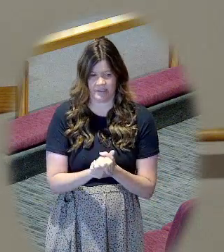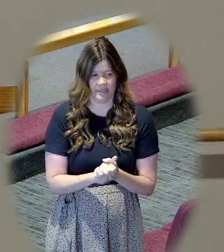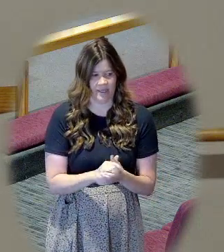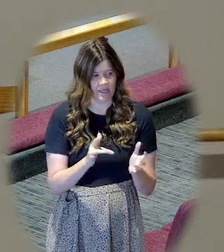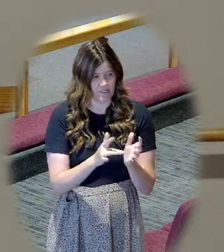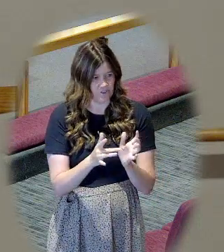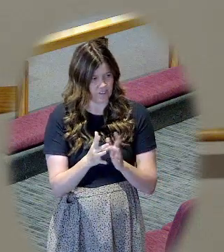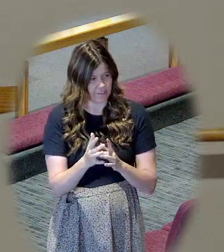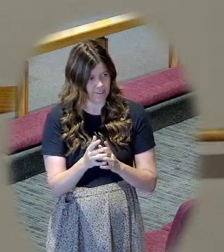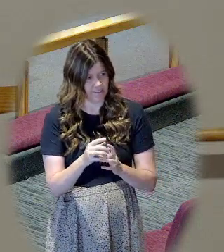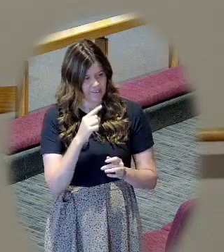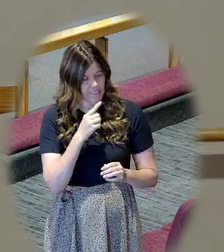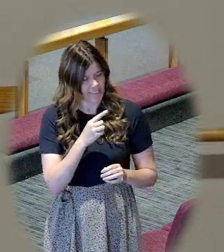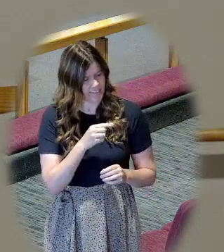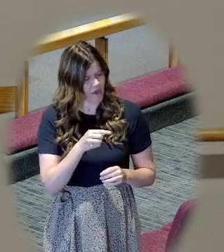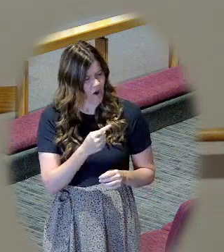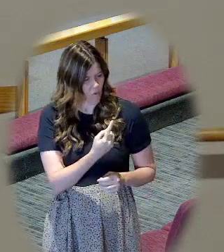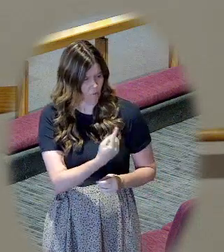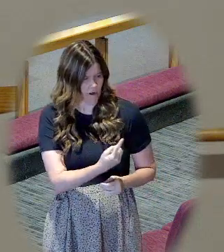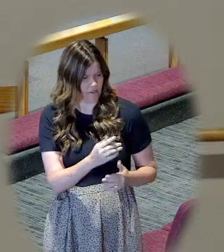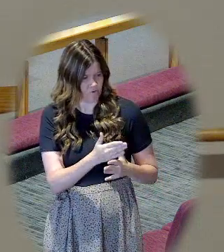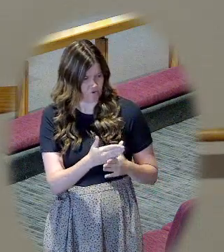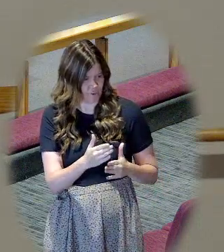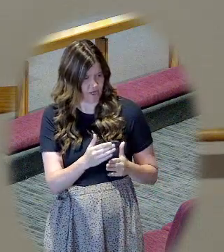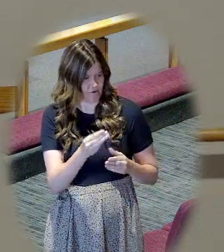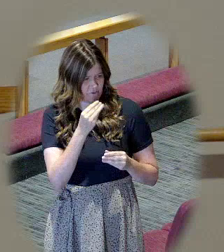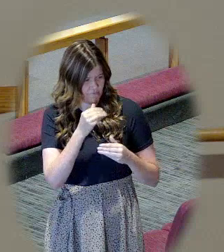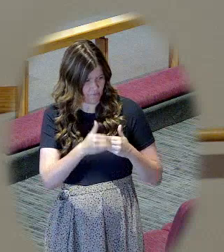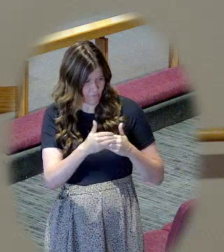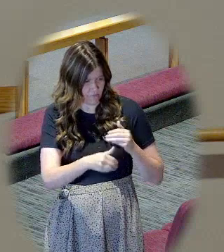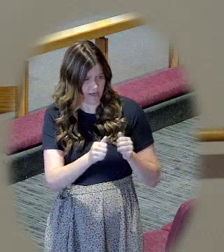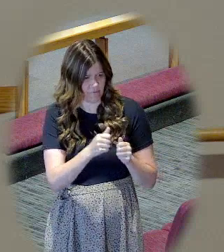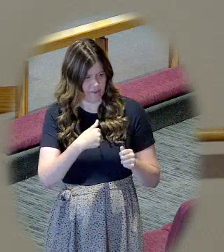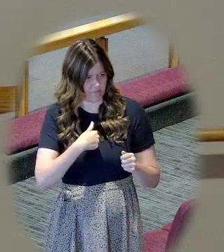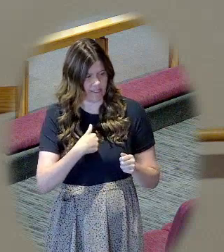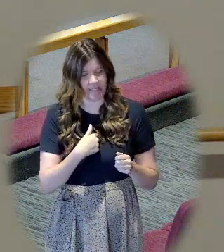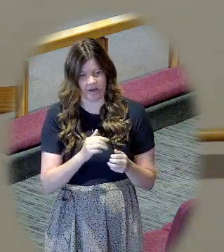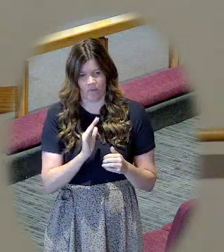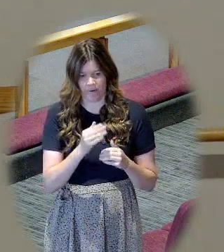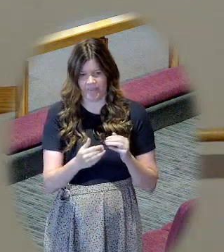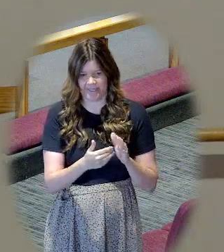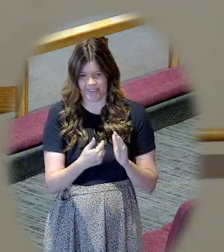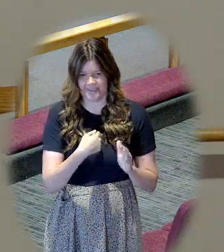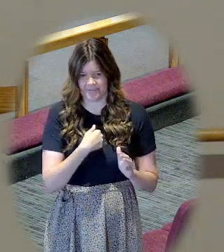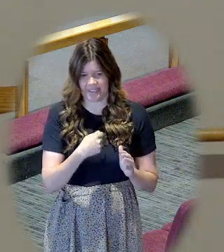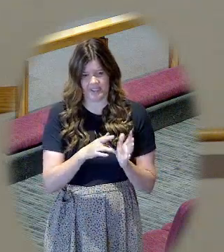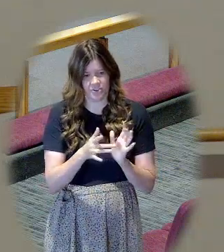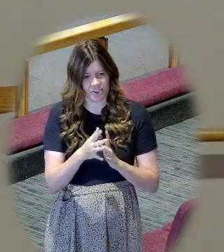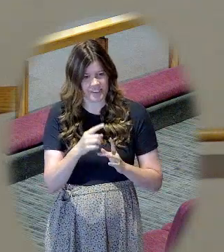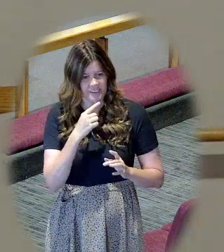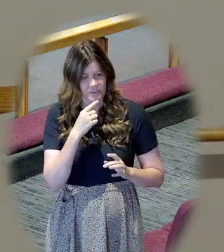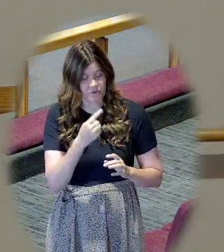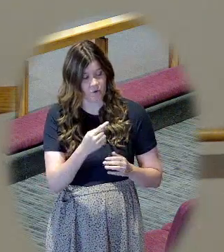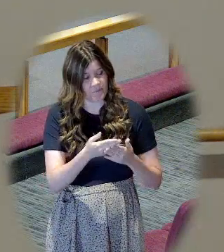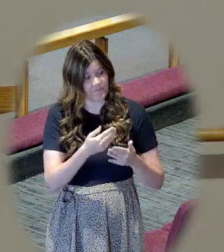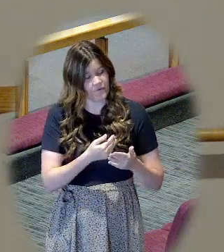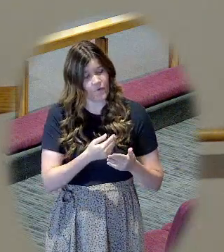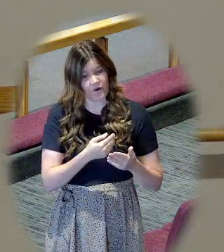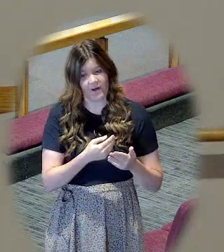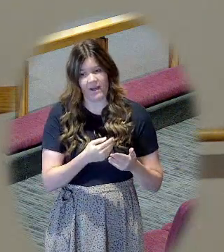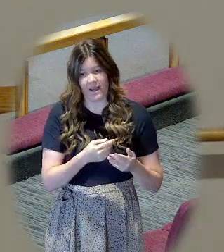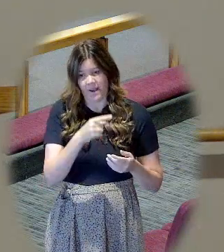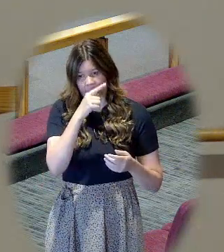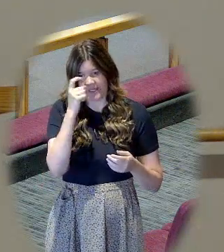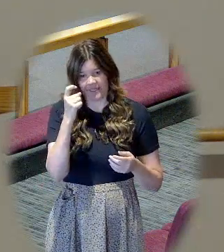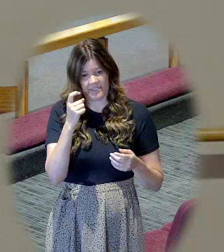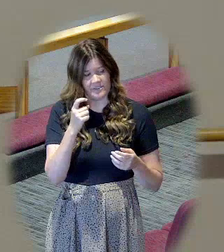"He who shares my bread has lifted up his heel against me," Jesus said. And he told them this beforehand so that when these